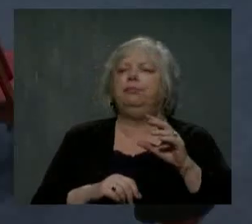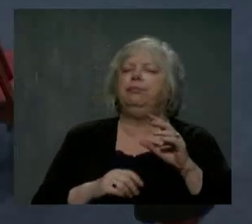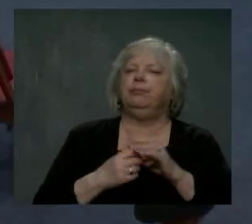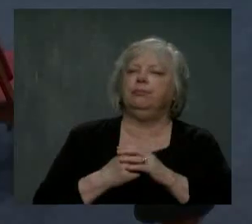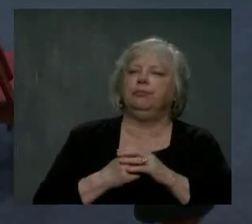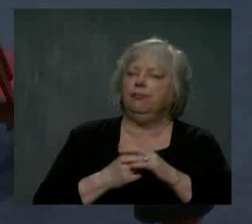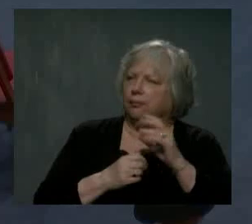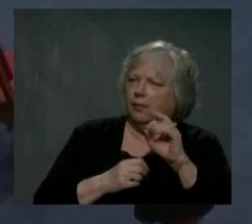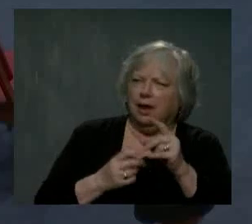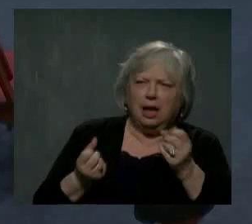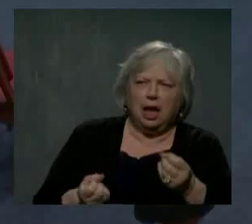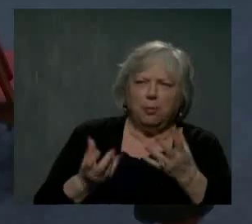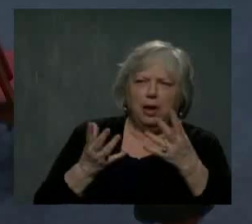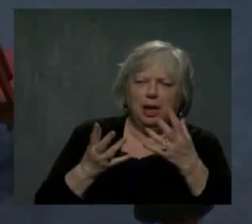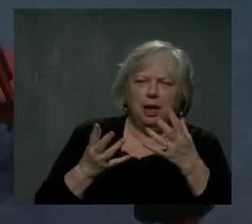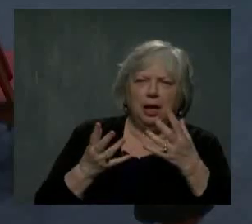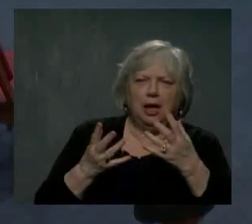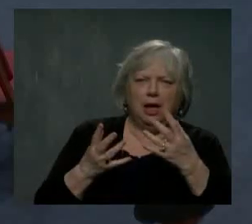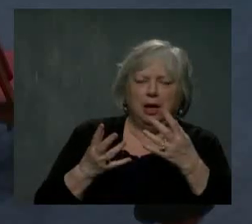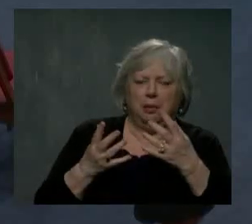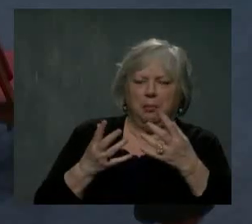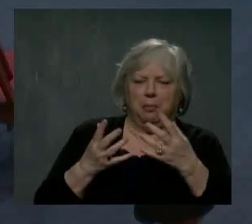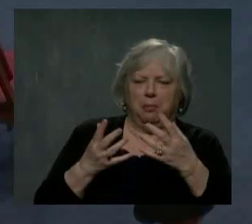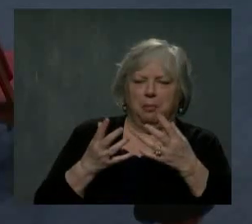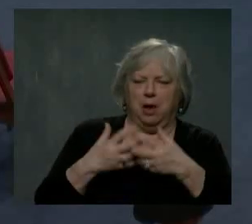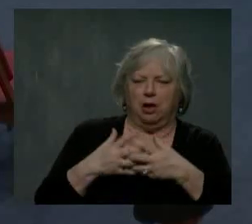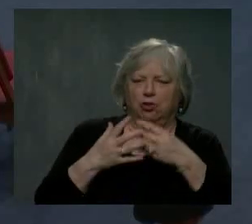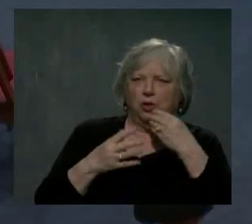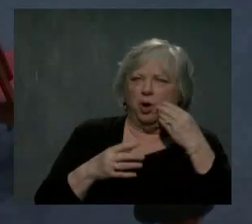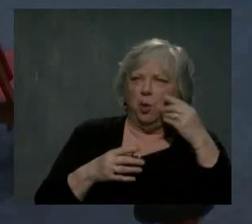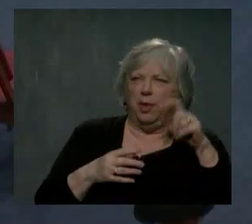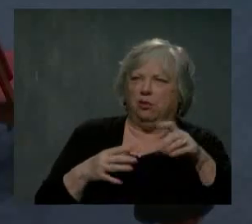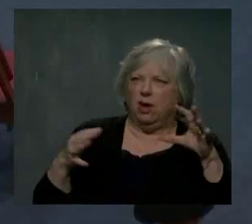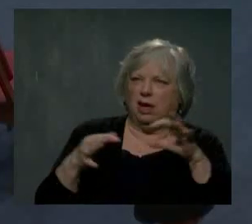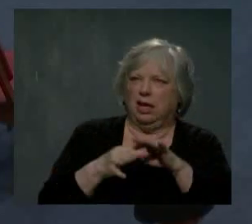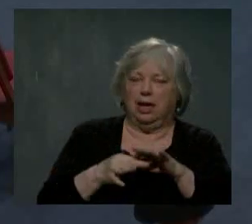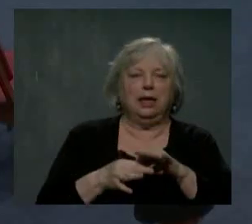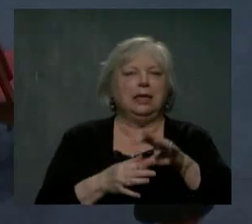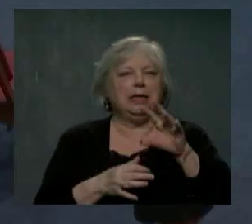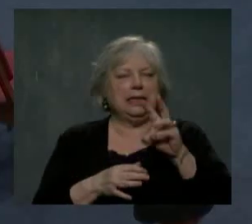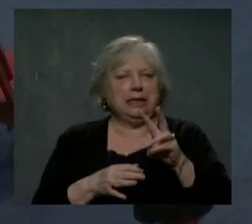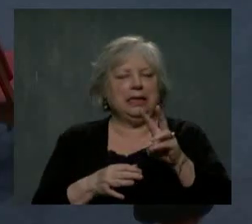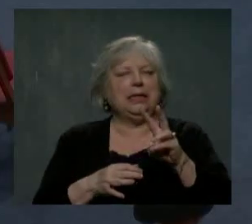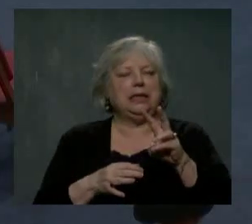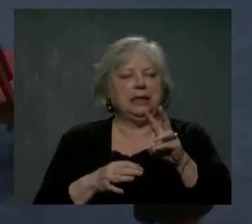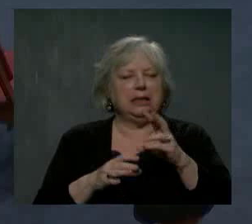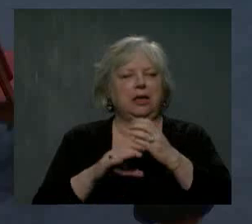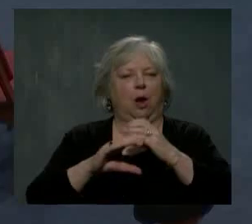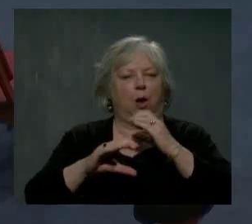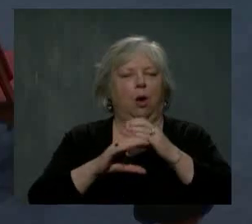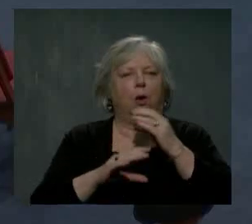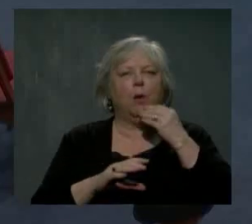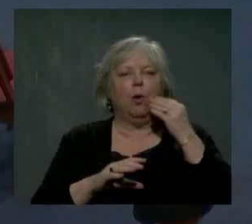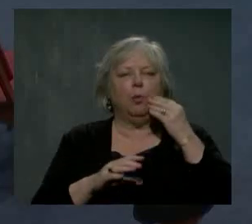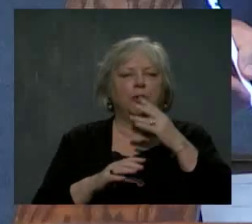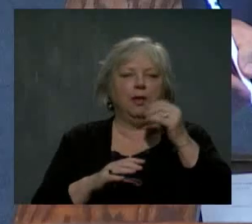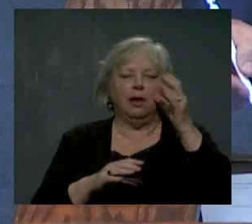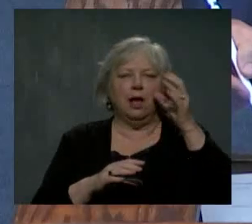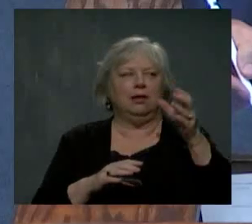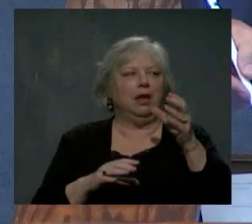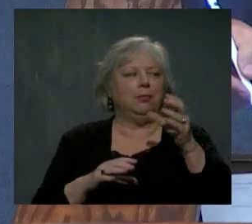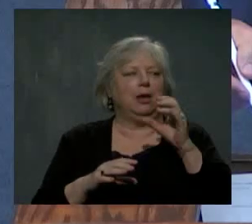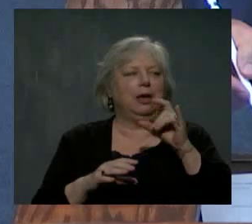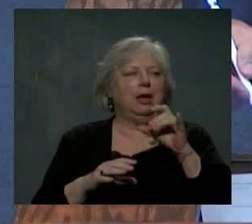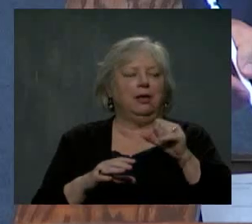how many modular homes are they trying to put together? Is it six? There are six modular homes. The concept is to, the